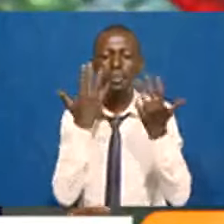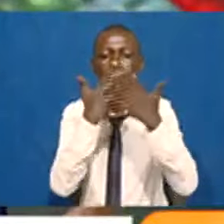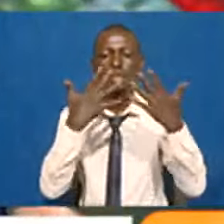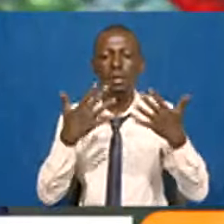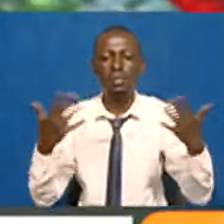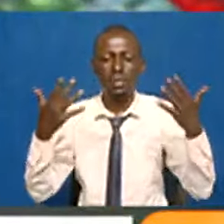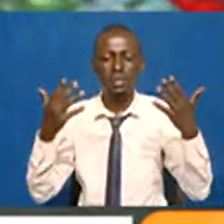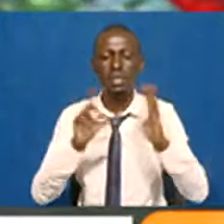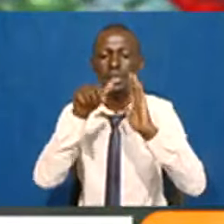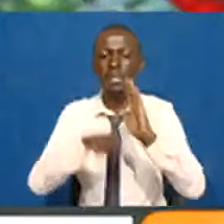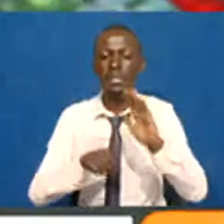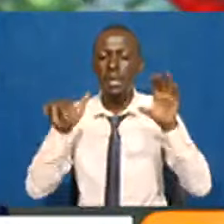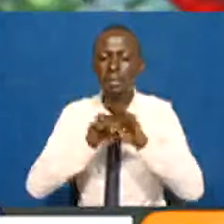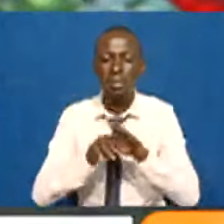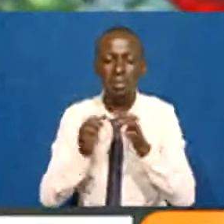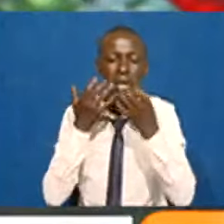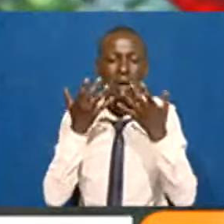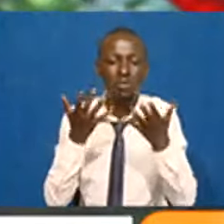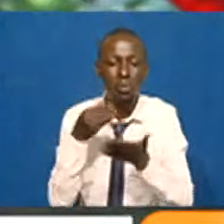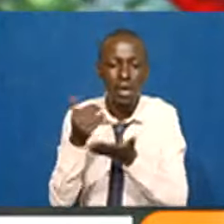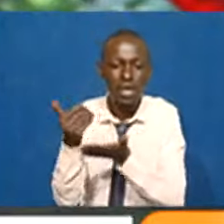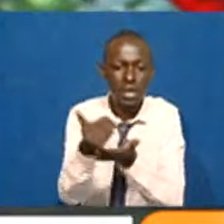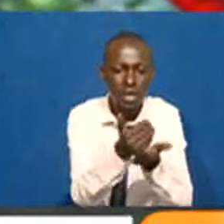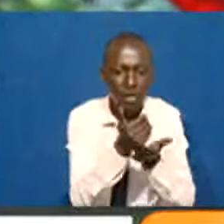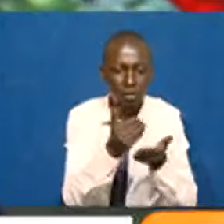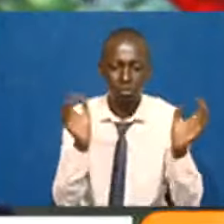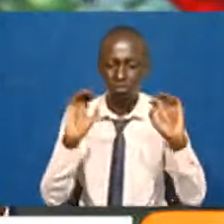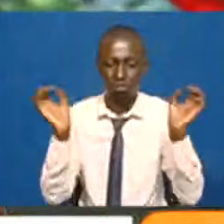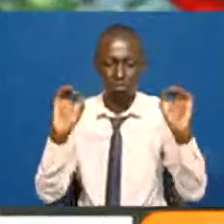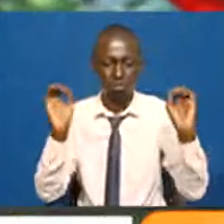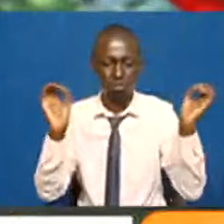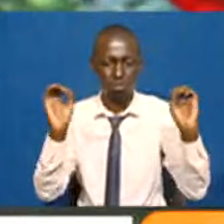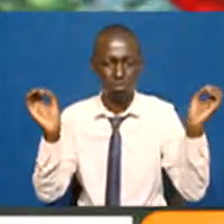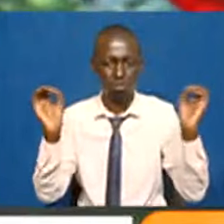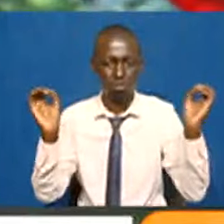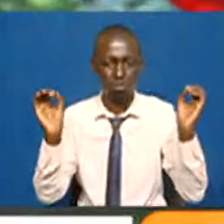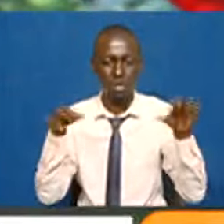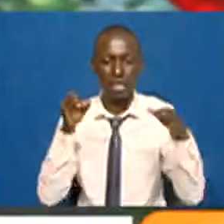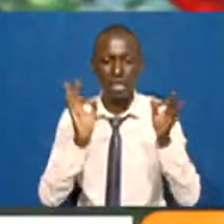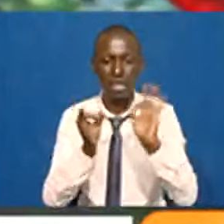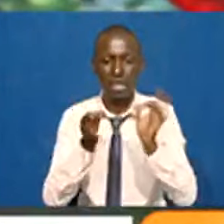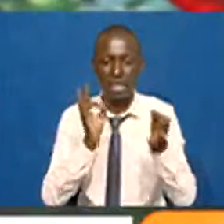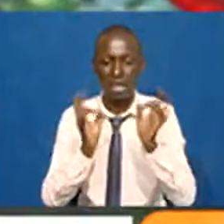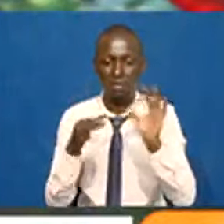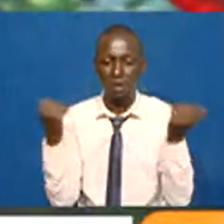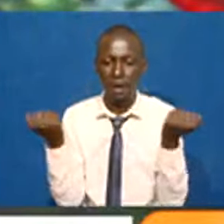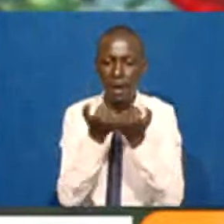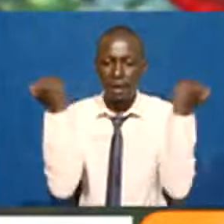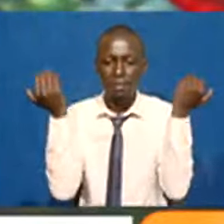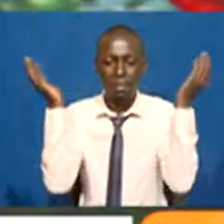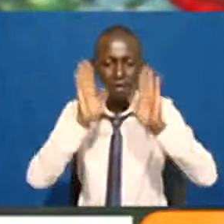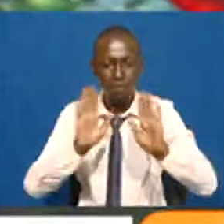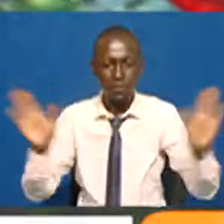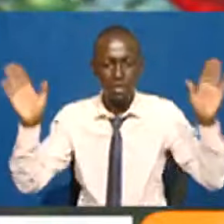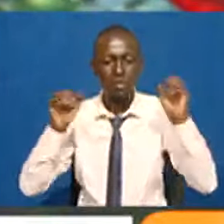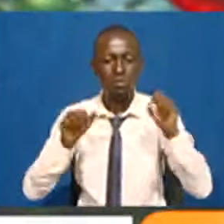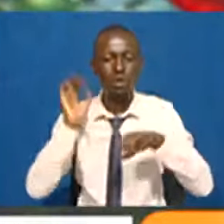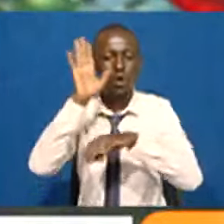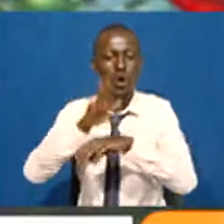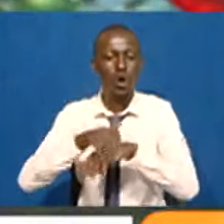members, now bring. We collect, then in case it happens, yeah, we are in a position to accord